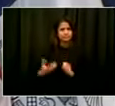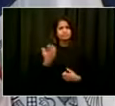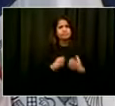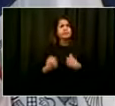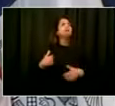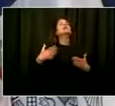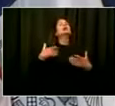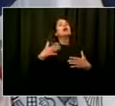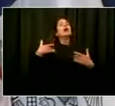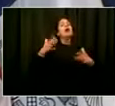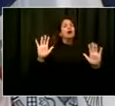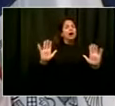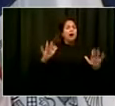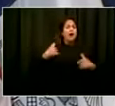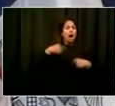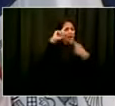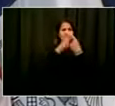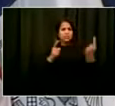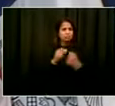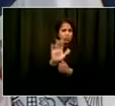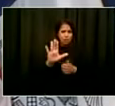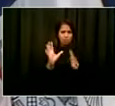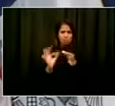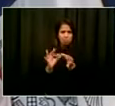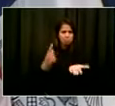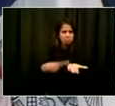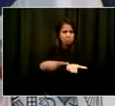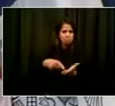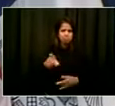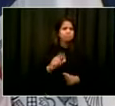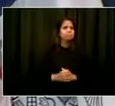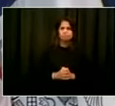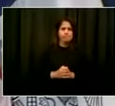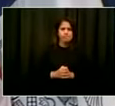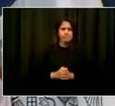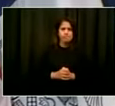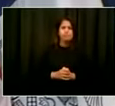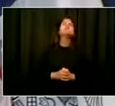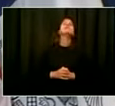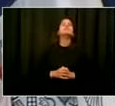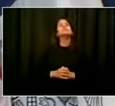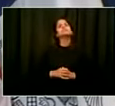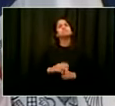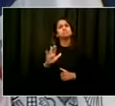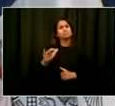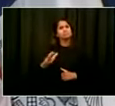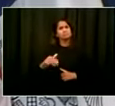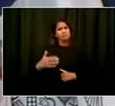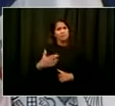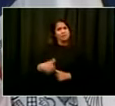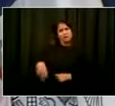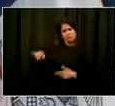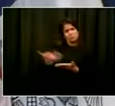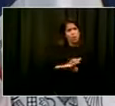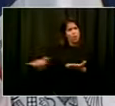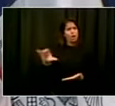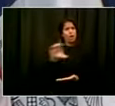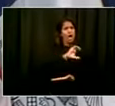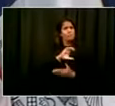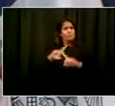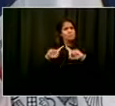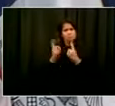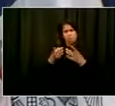okay, let's talk about what it's going to take to protect peaceful protests. You're absolutely right. We should assume there'll be a lot of it. And if